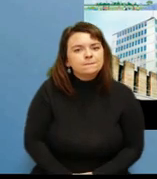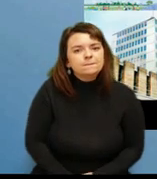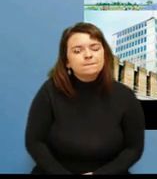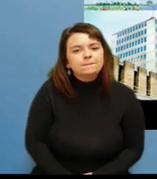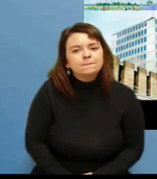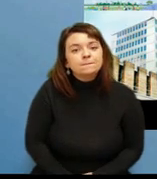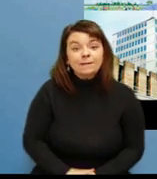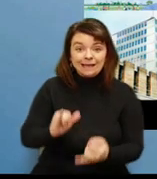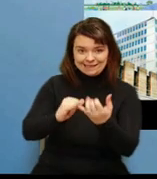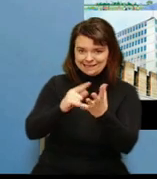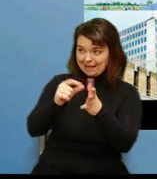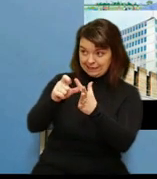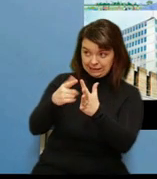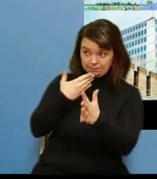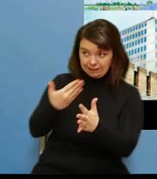Sadie.